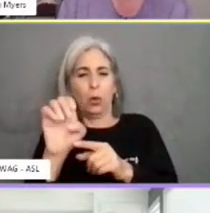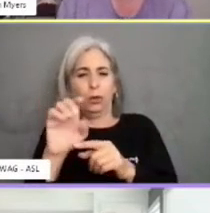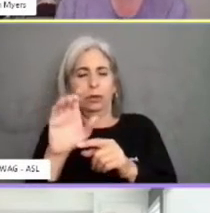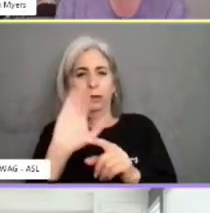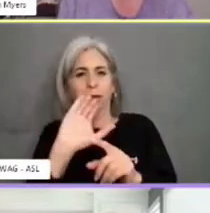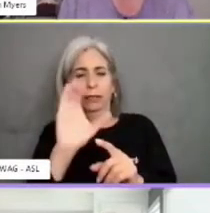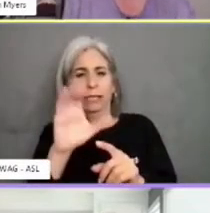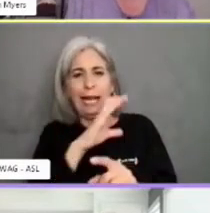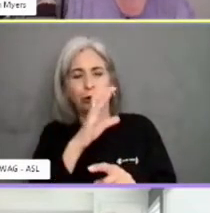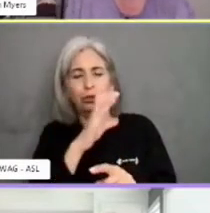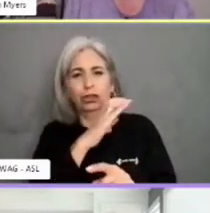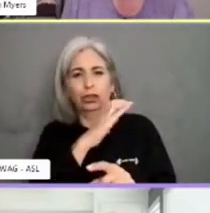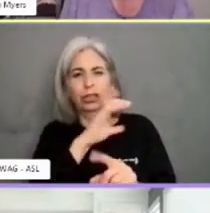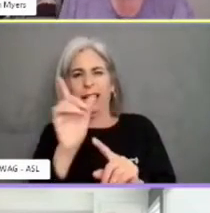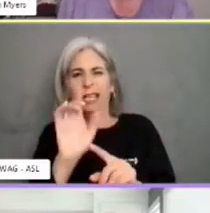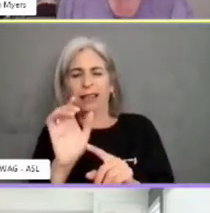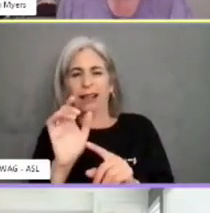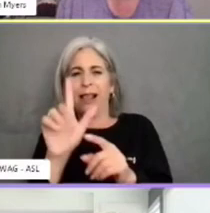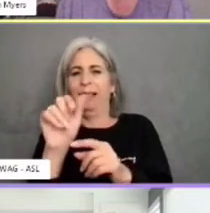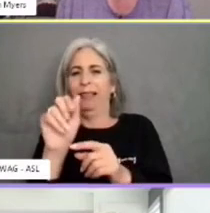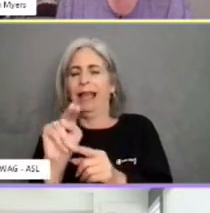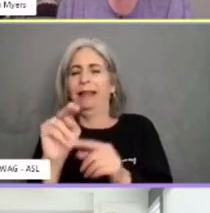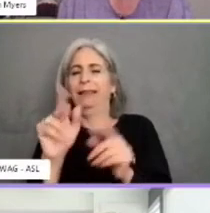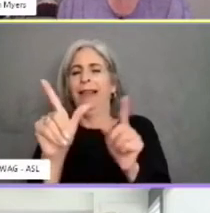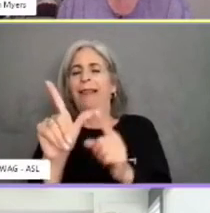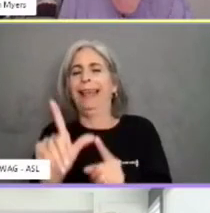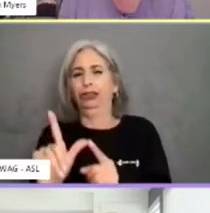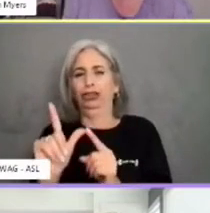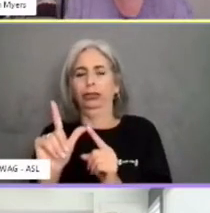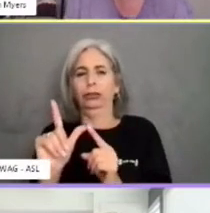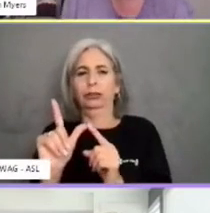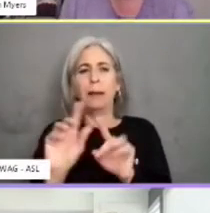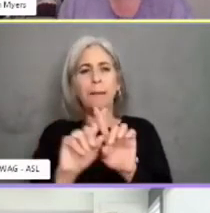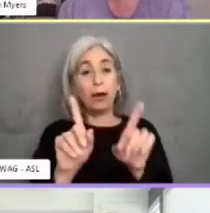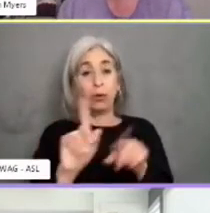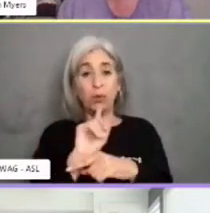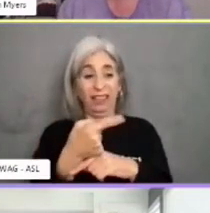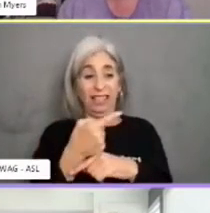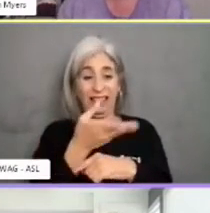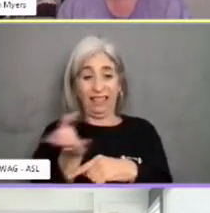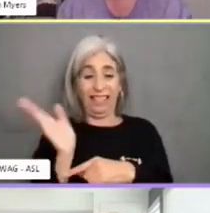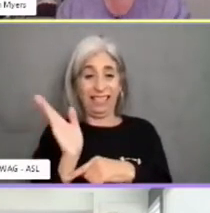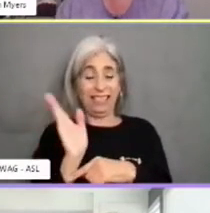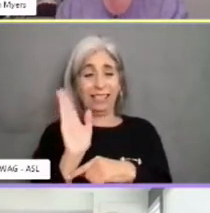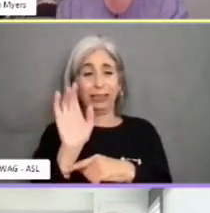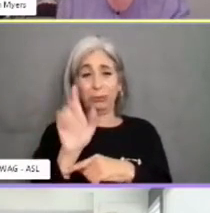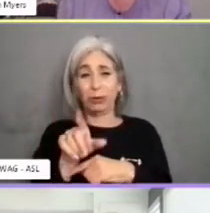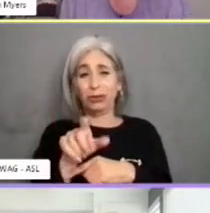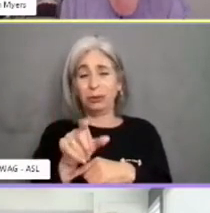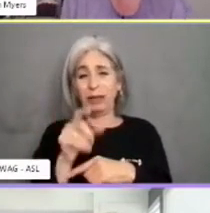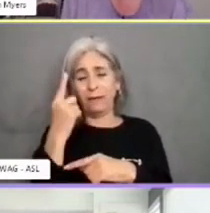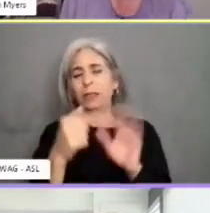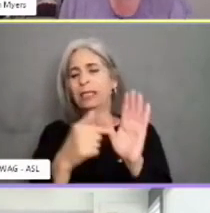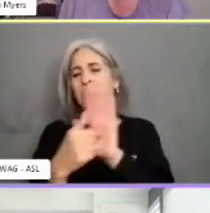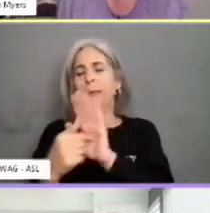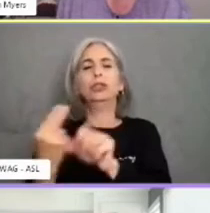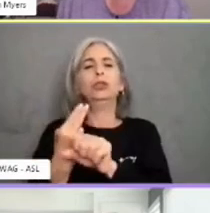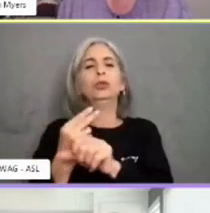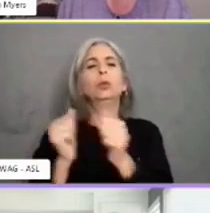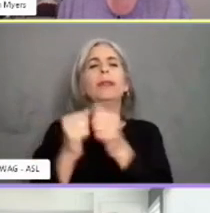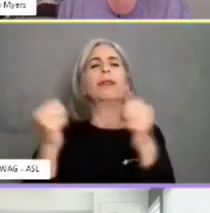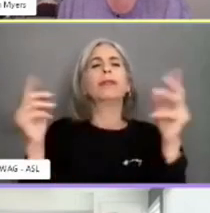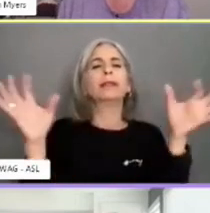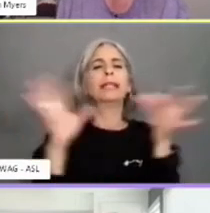certain presentations of Latin letters. But really, these things are like intended to be like symbols used in mathematics.